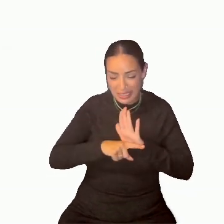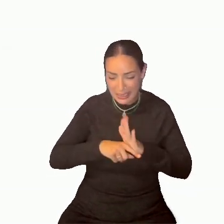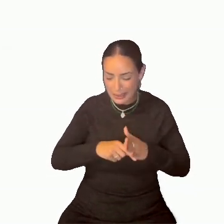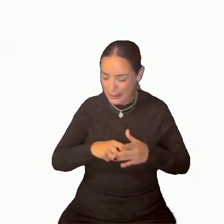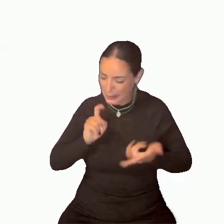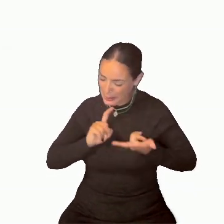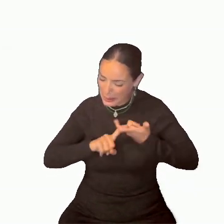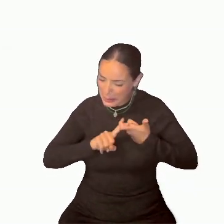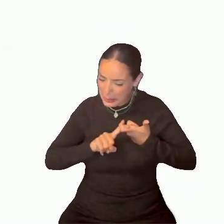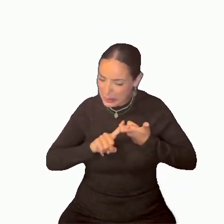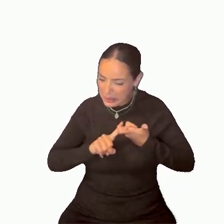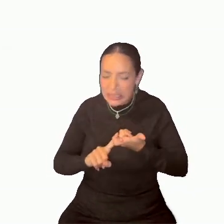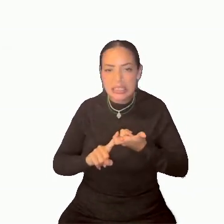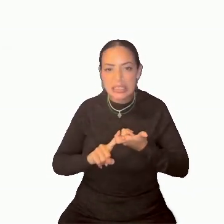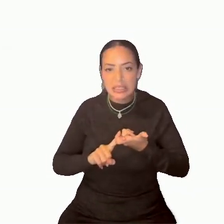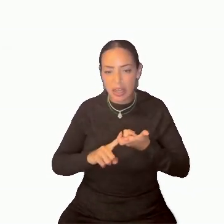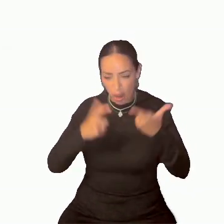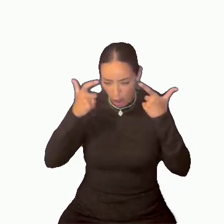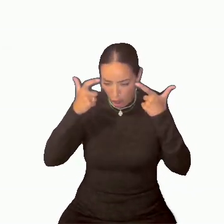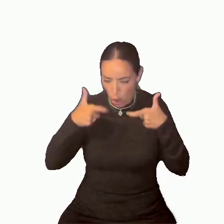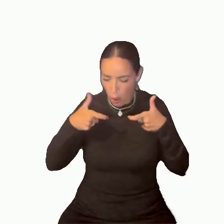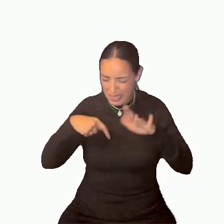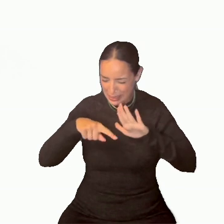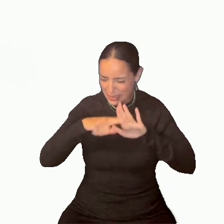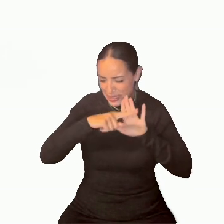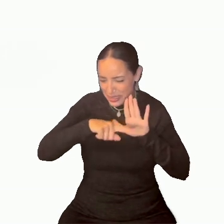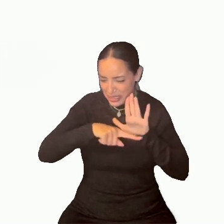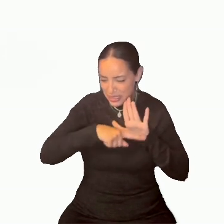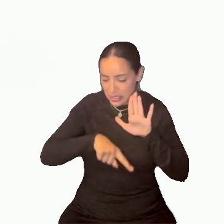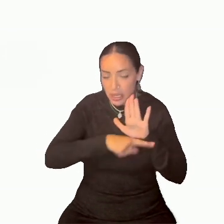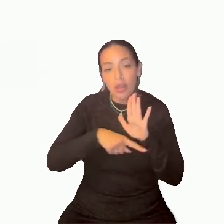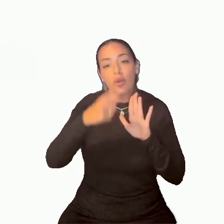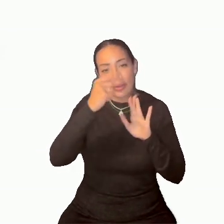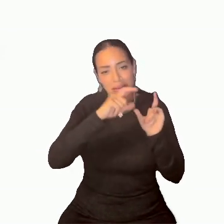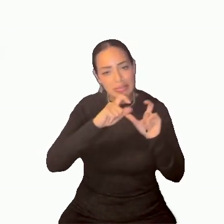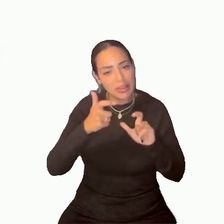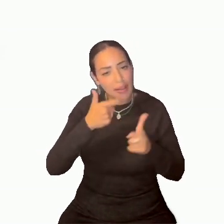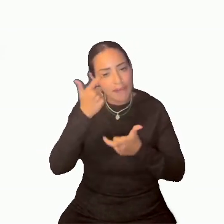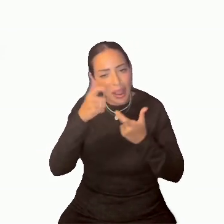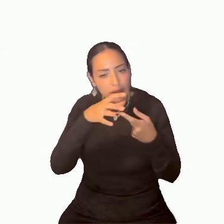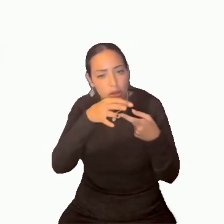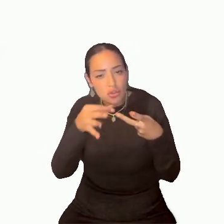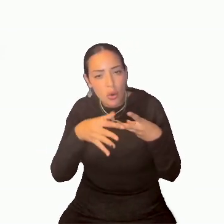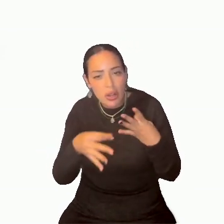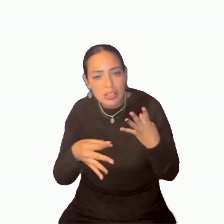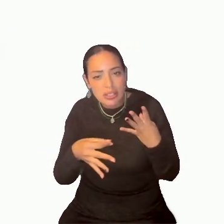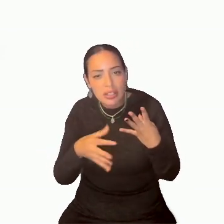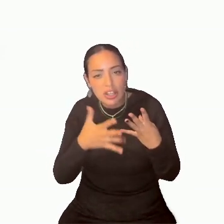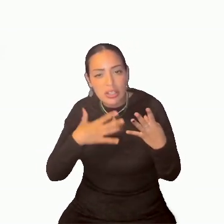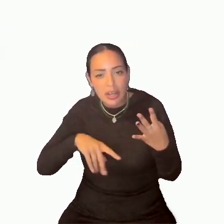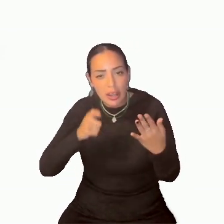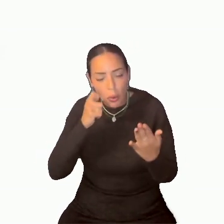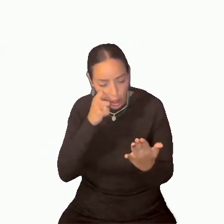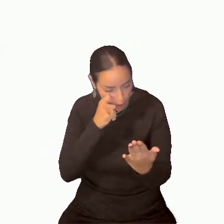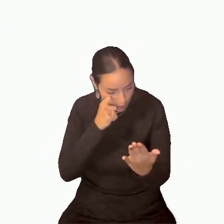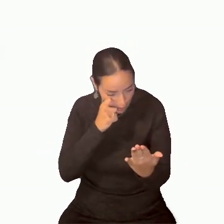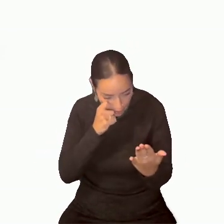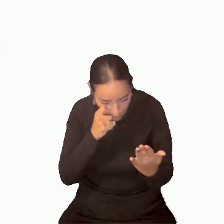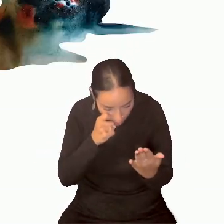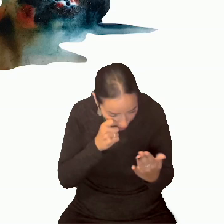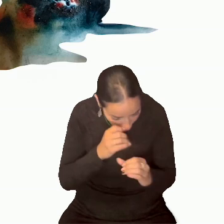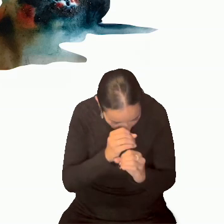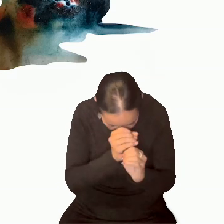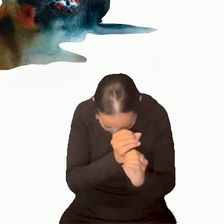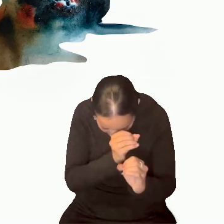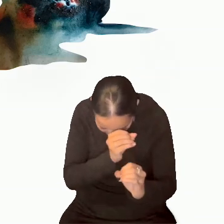and processes, even those that are enshrined in law, choices can always be found if we look closely enough.